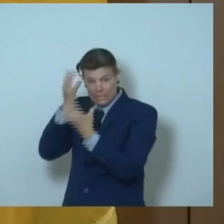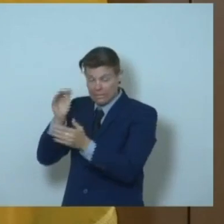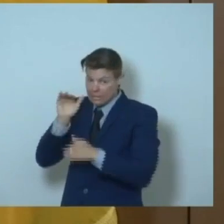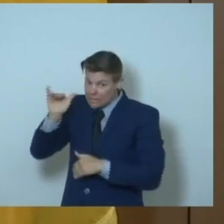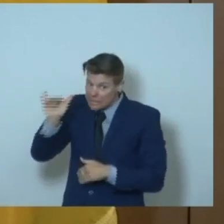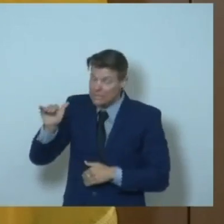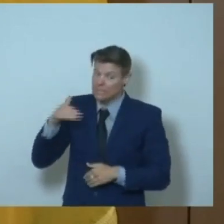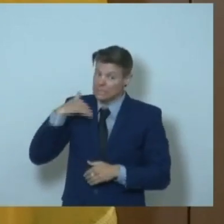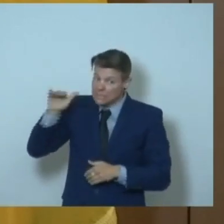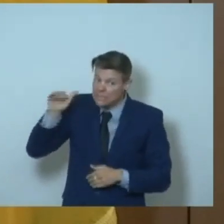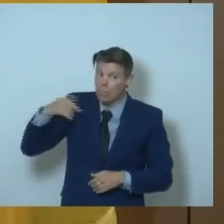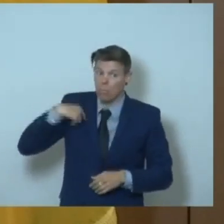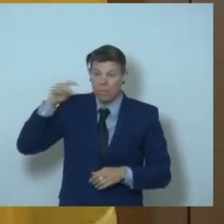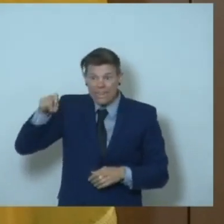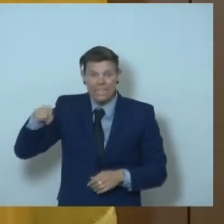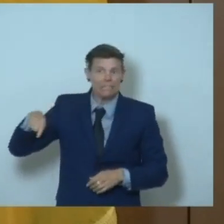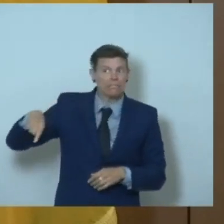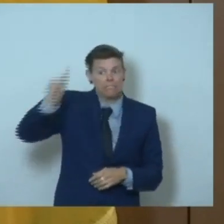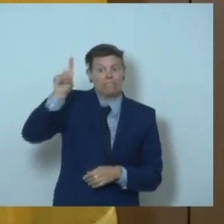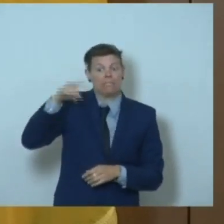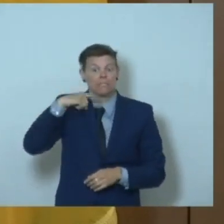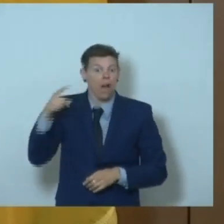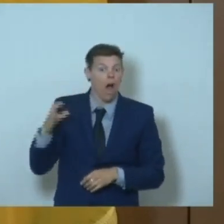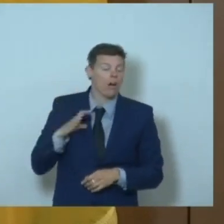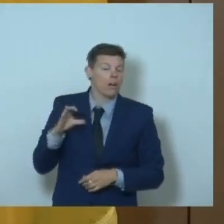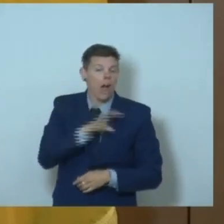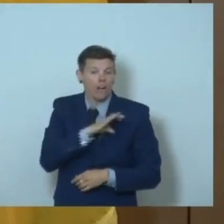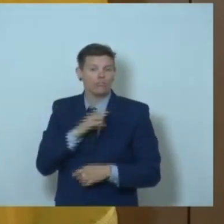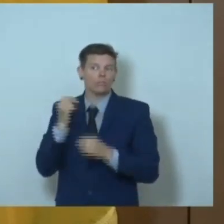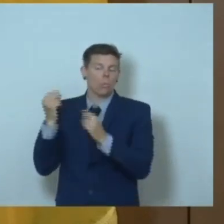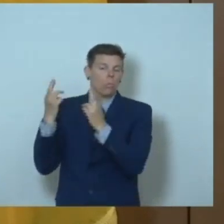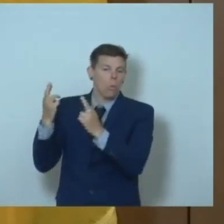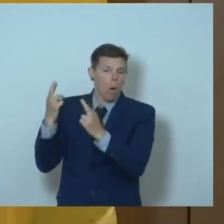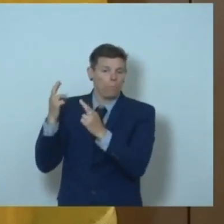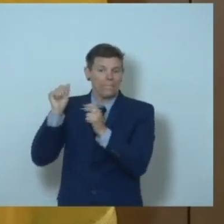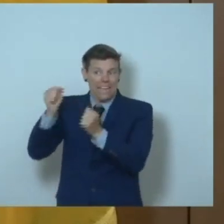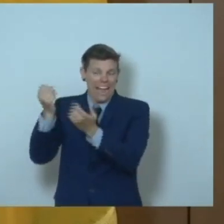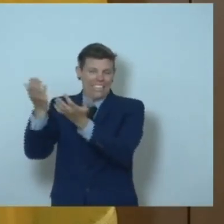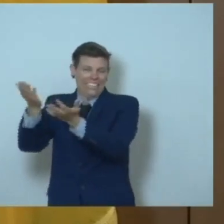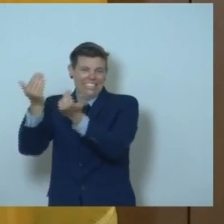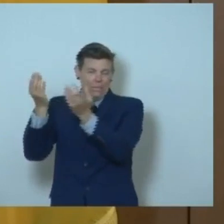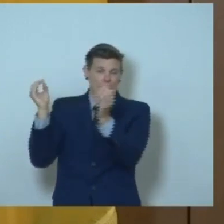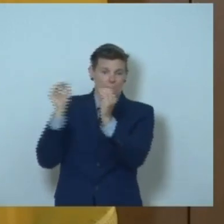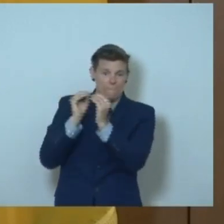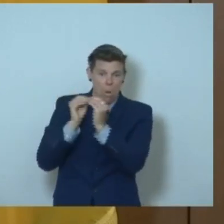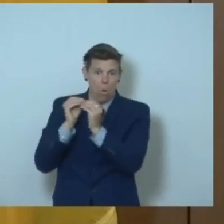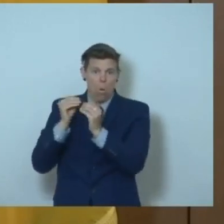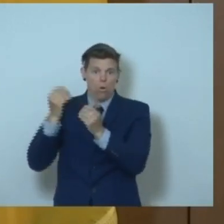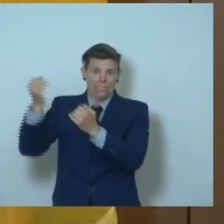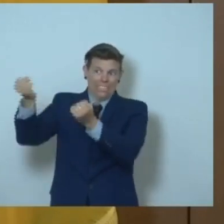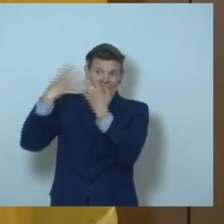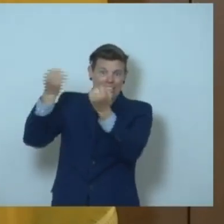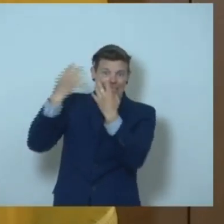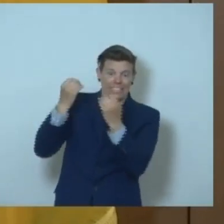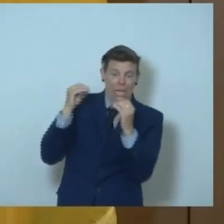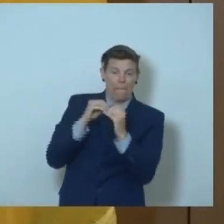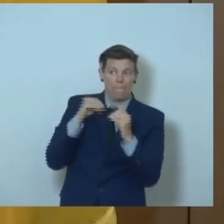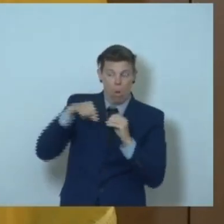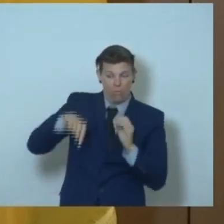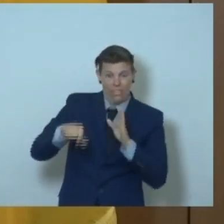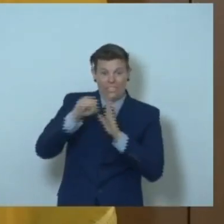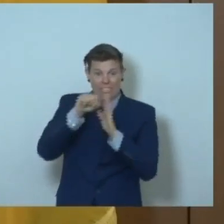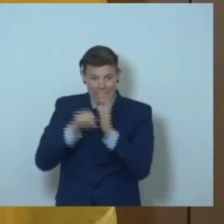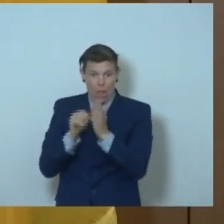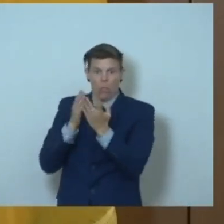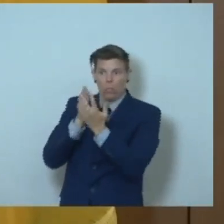our congressional delegation. And I'm hoping that we're going to continue to see resources come to the state via the federal government